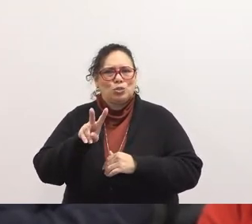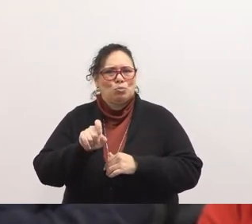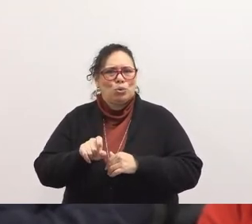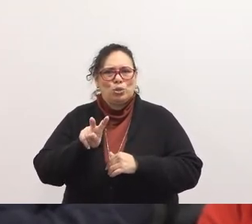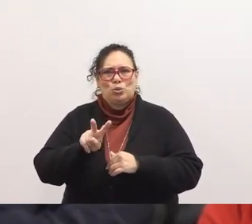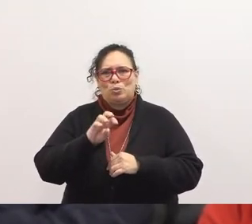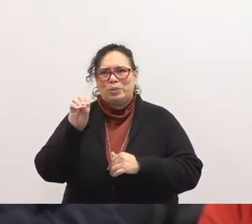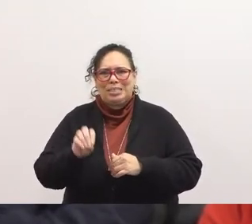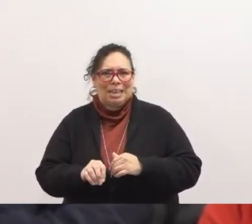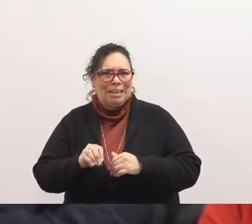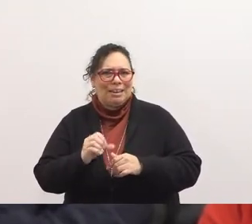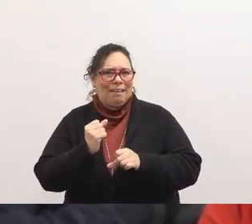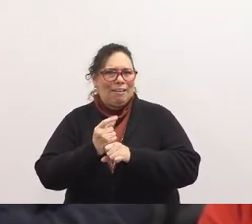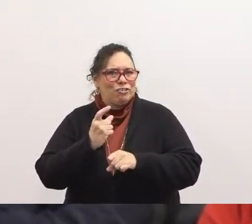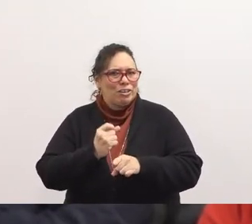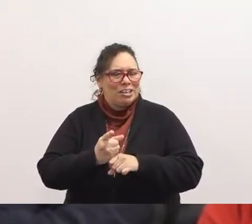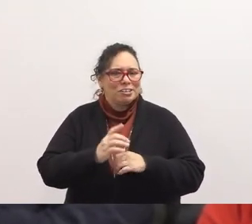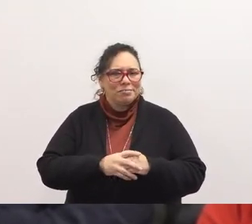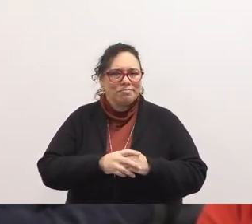2.2% a year.